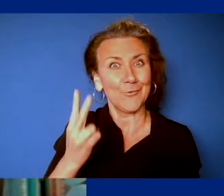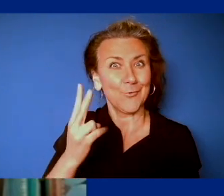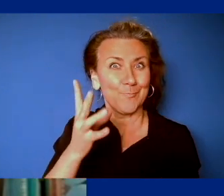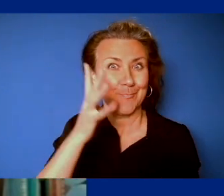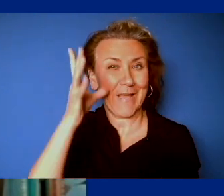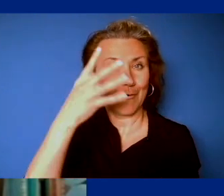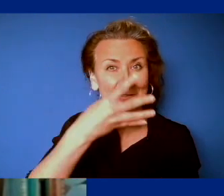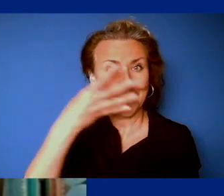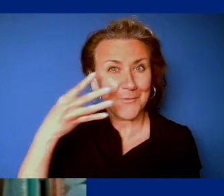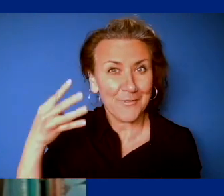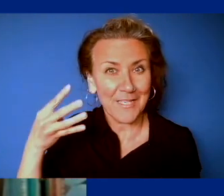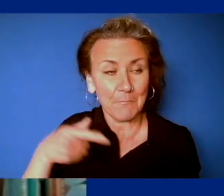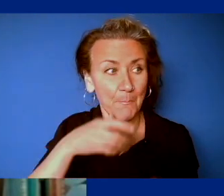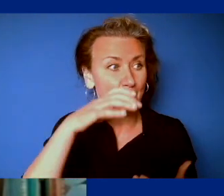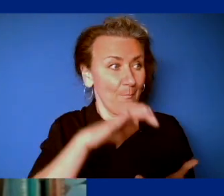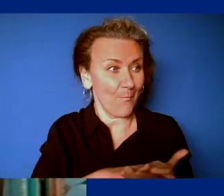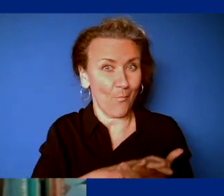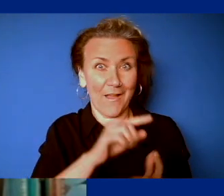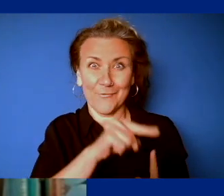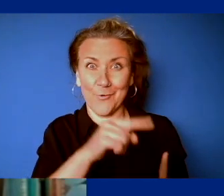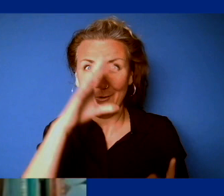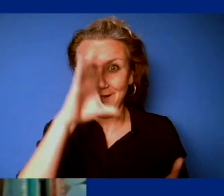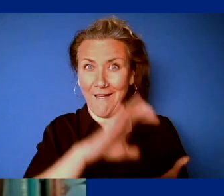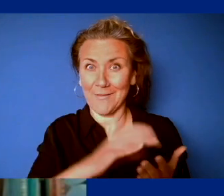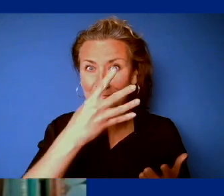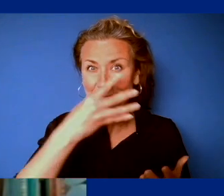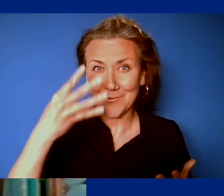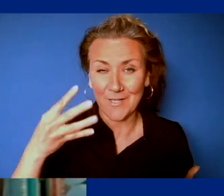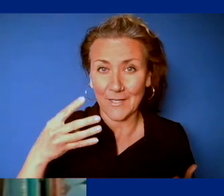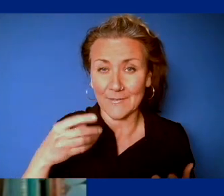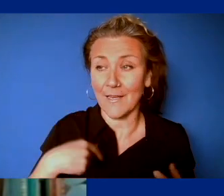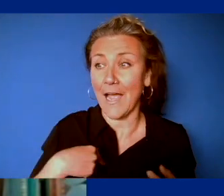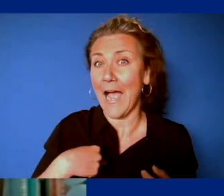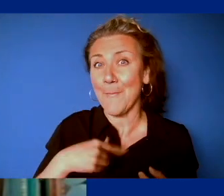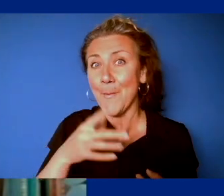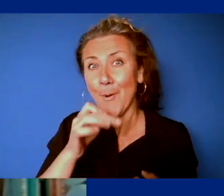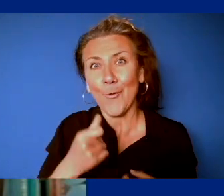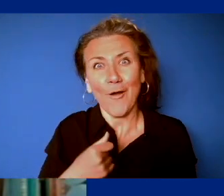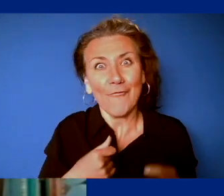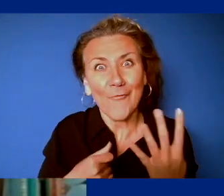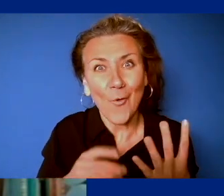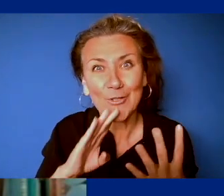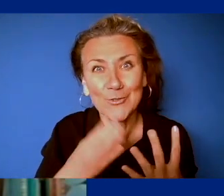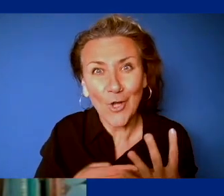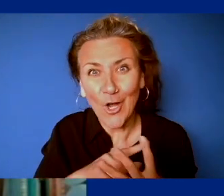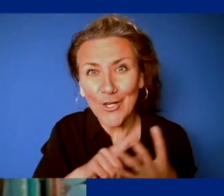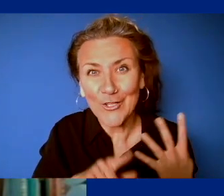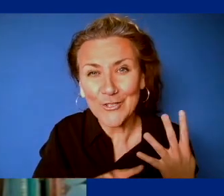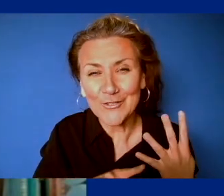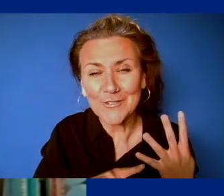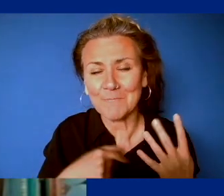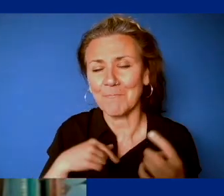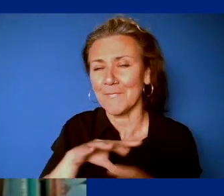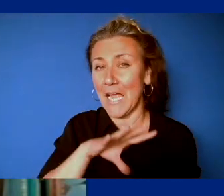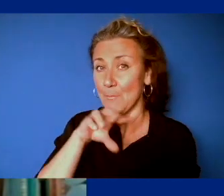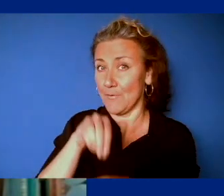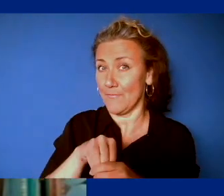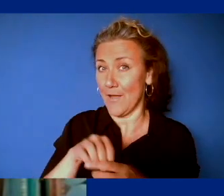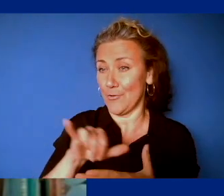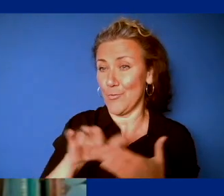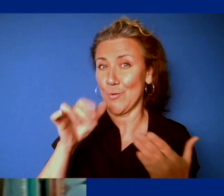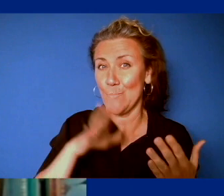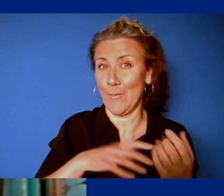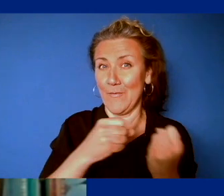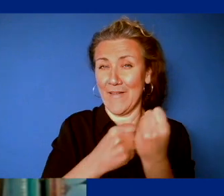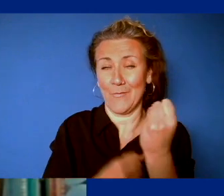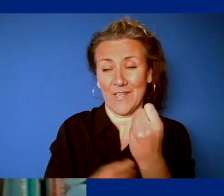immigrants. I'm the wife of an immigrant. I'm the mother of 4 girls. I've been involved with the New York Women's Foundation